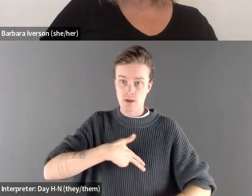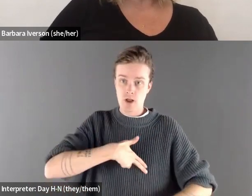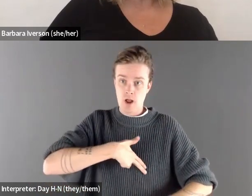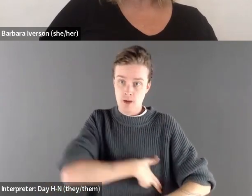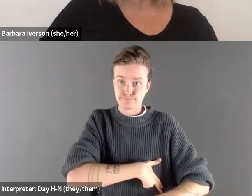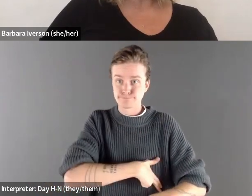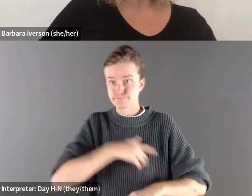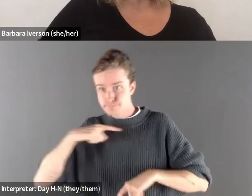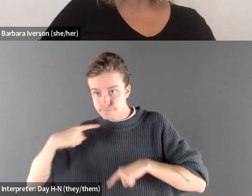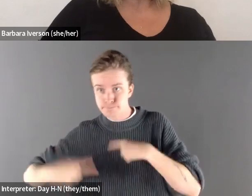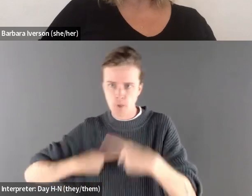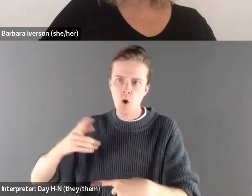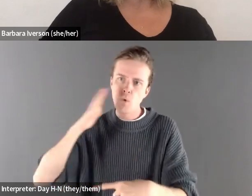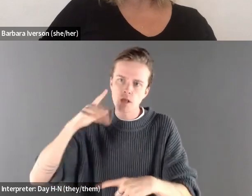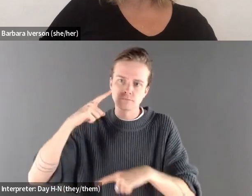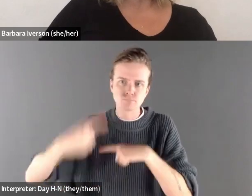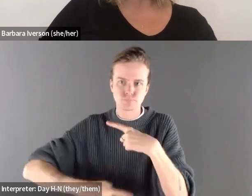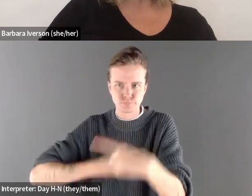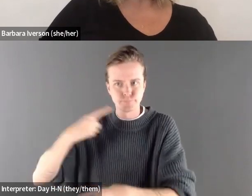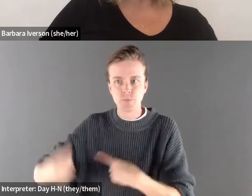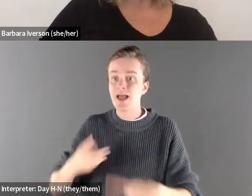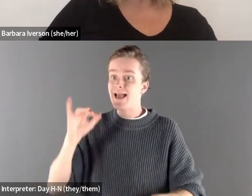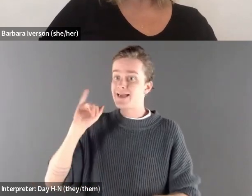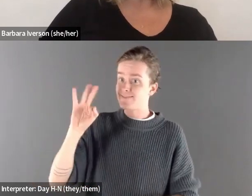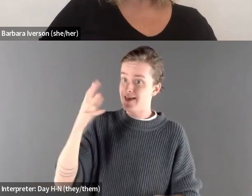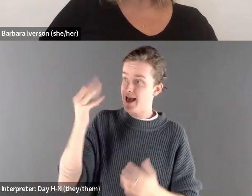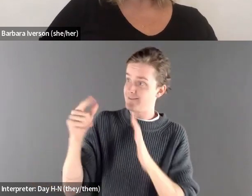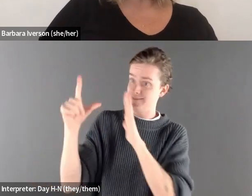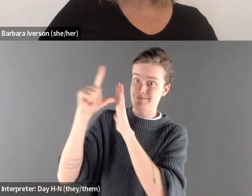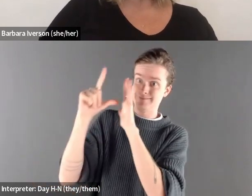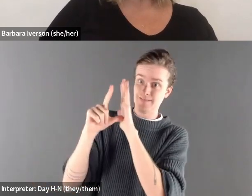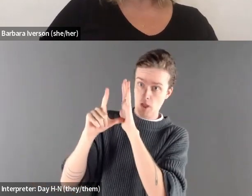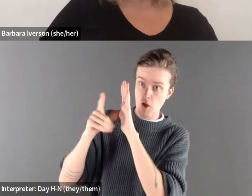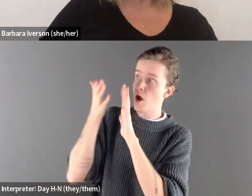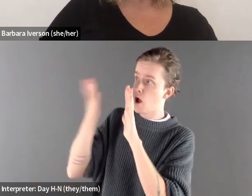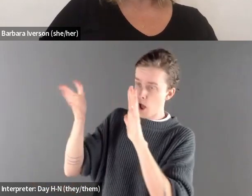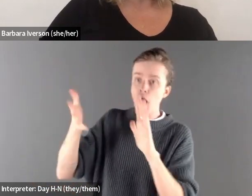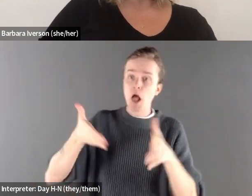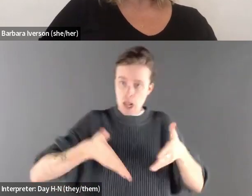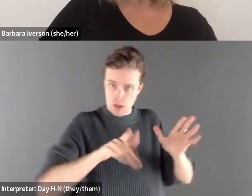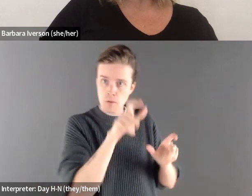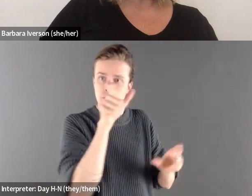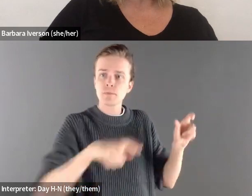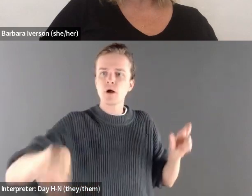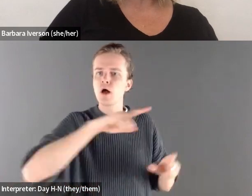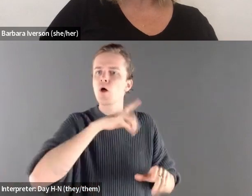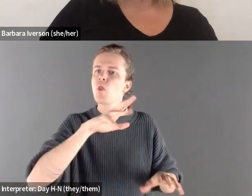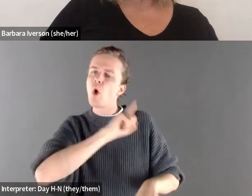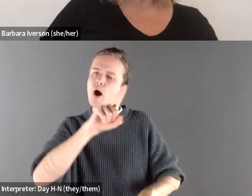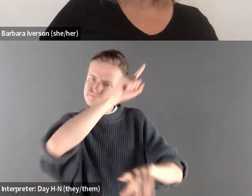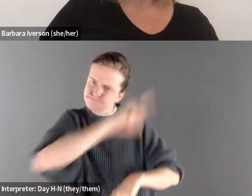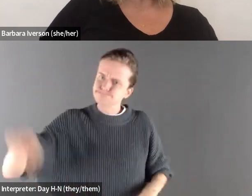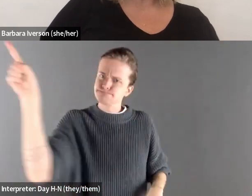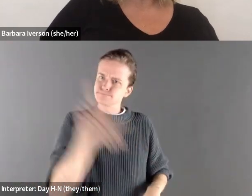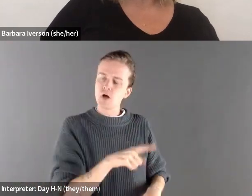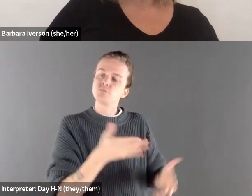folks are allowed to carry arms. But that's a different story entirely. It's just to highlight the fact that there tends to